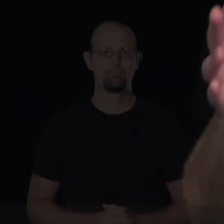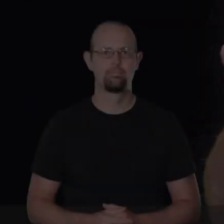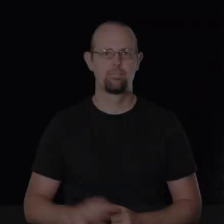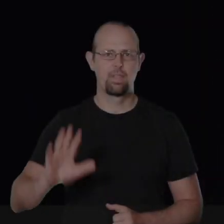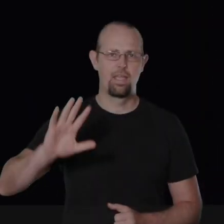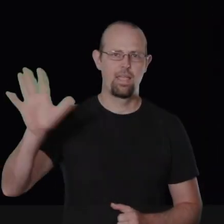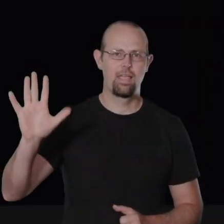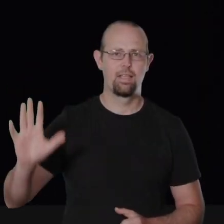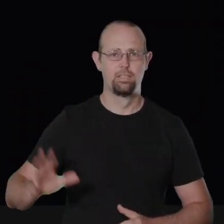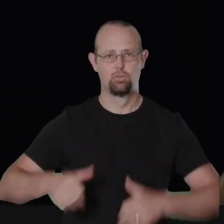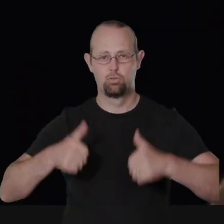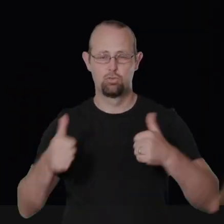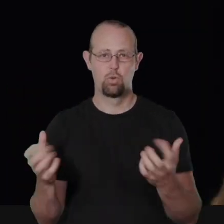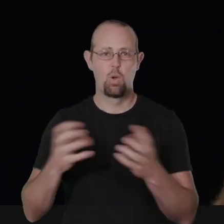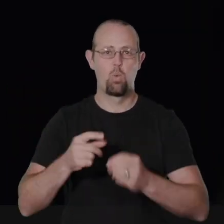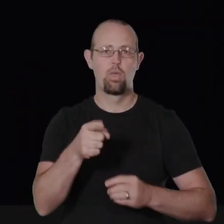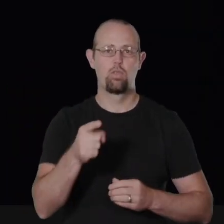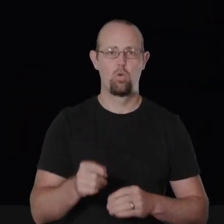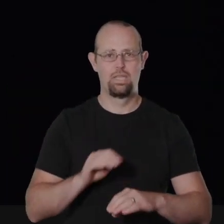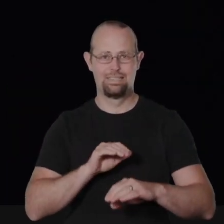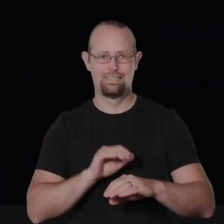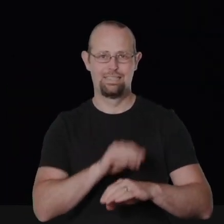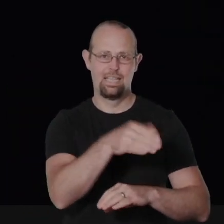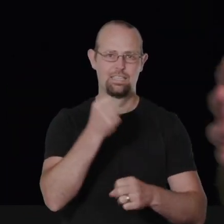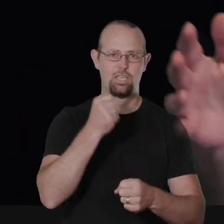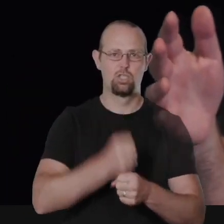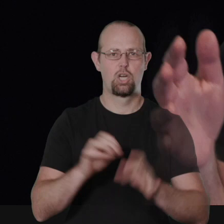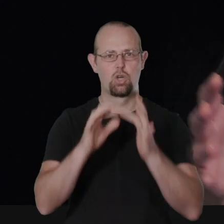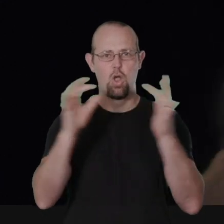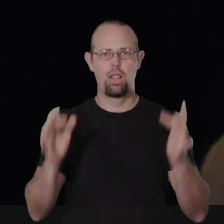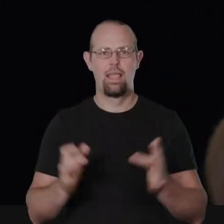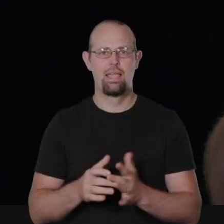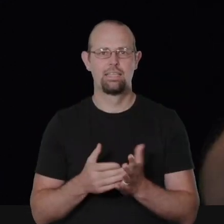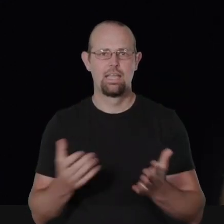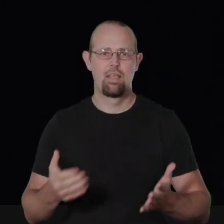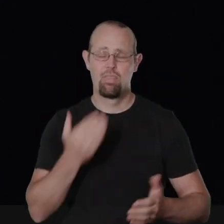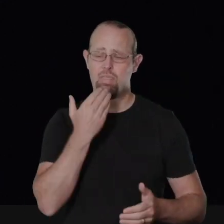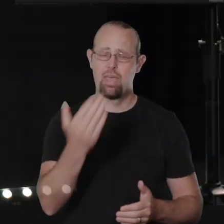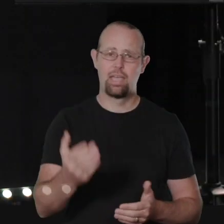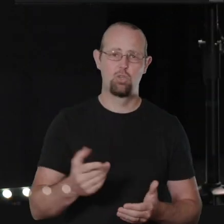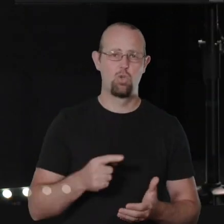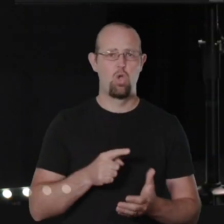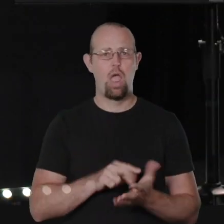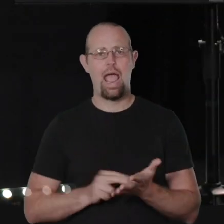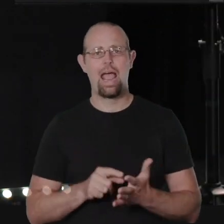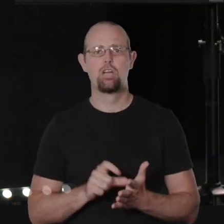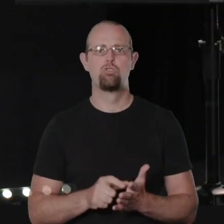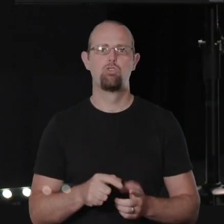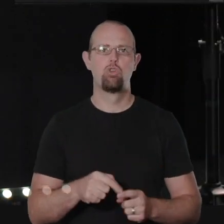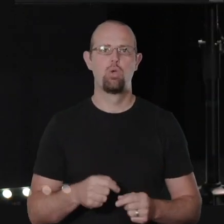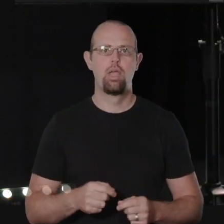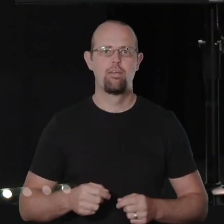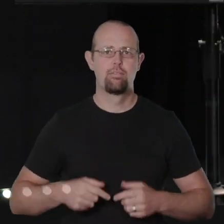Hey everybody, it's so good to be with you at Destiny Church Online today. Thank you, Andrew, so much for that kind and